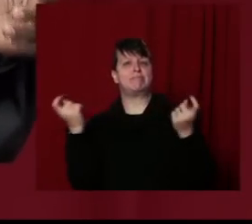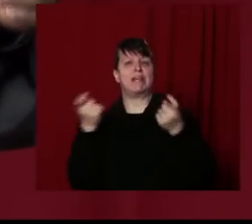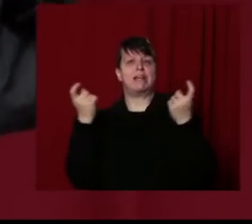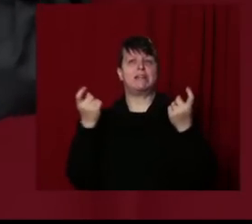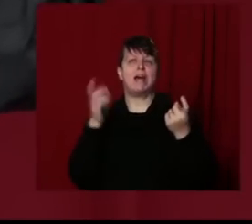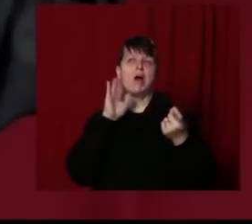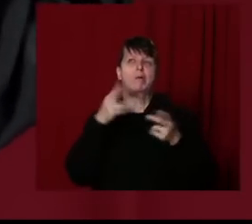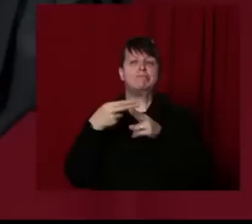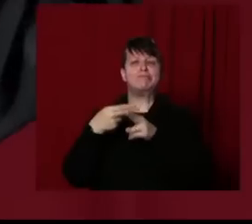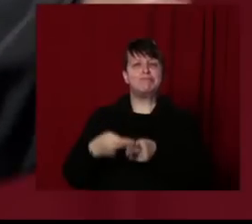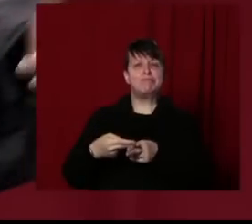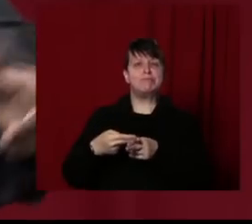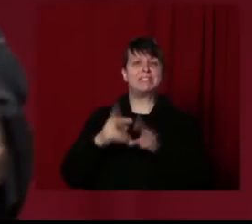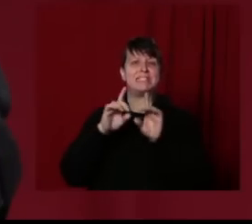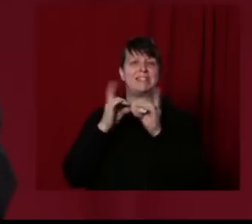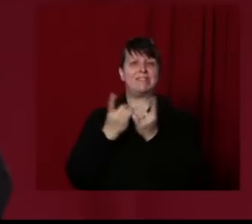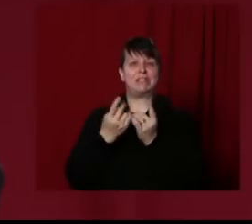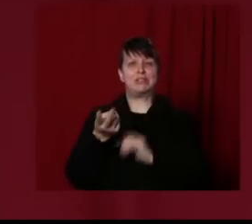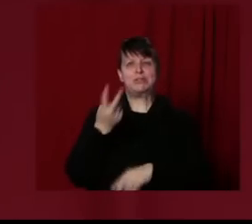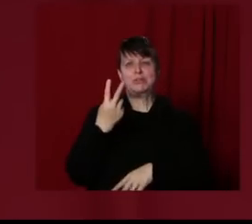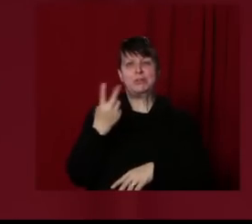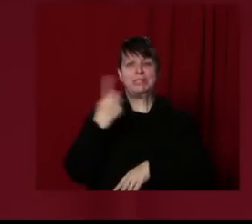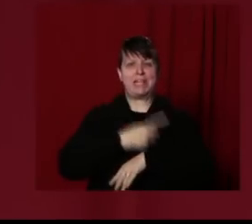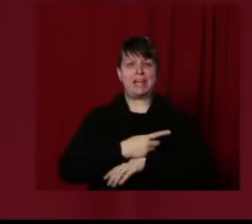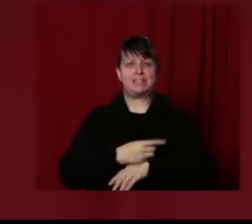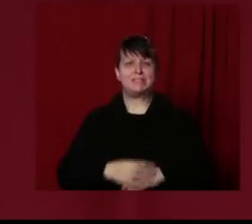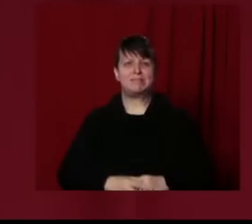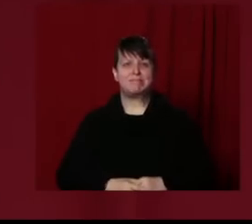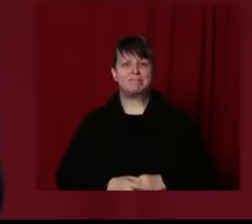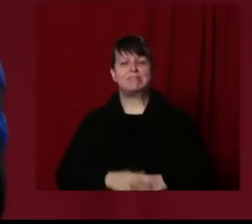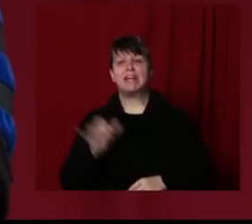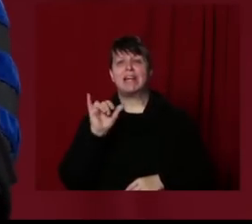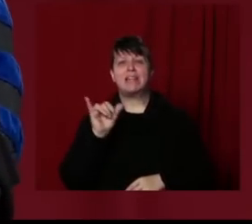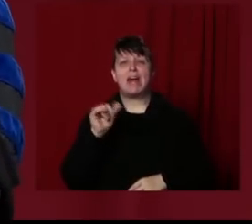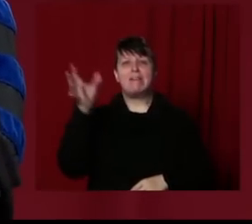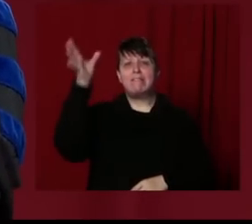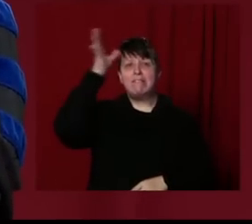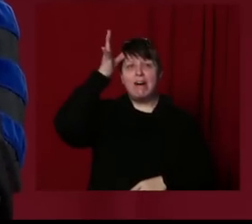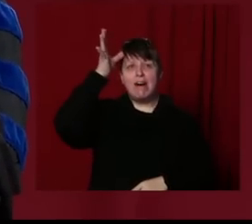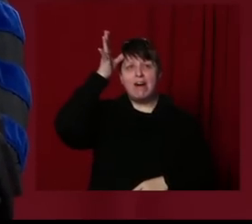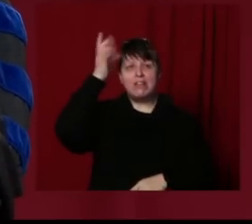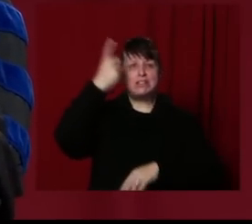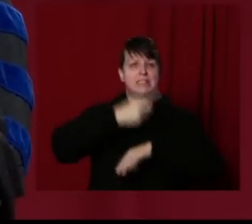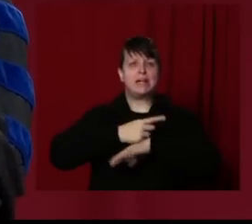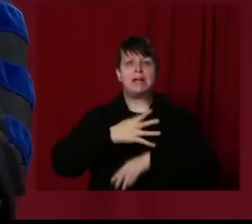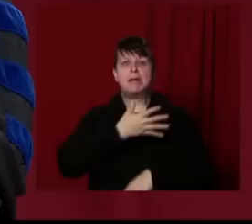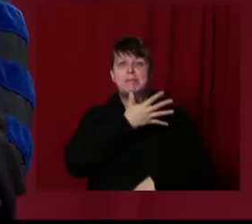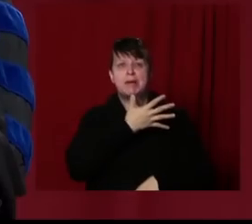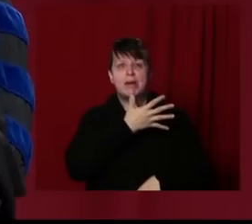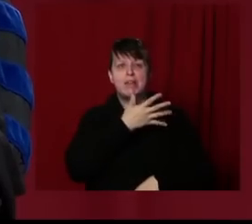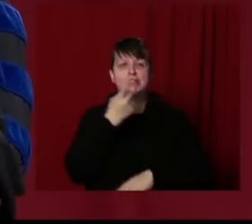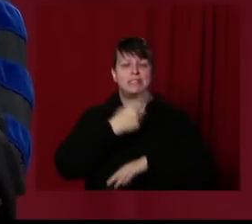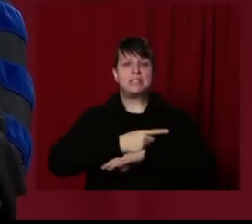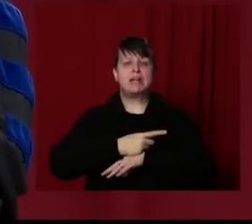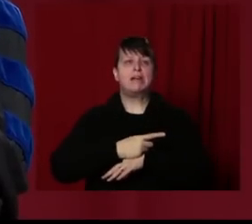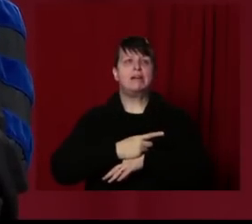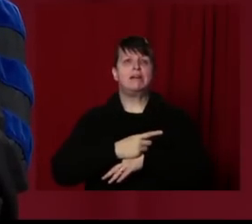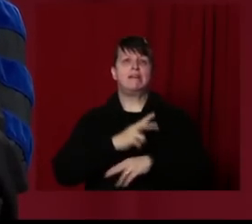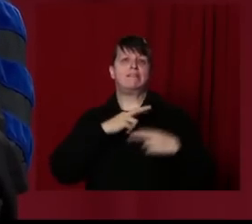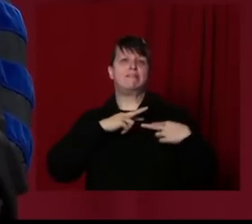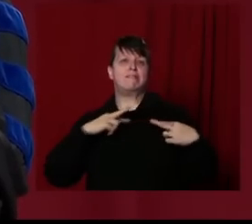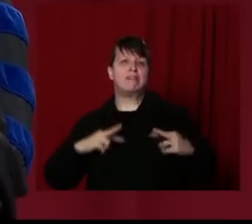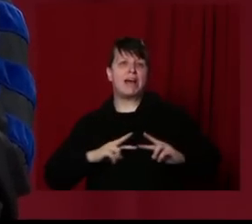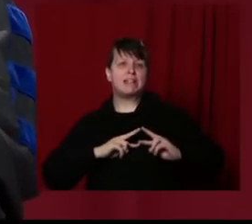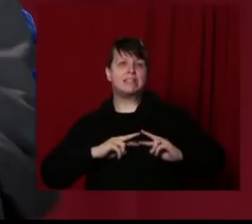call Division II days, like Father's Day, Mother's Day, Valentine's